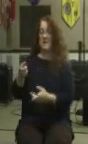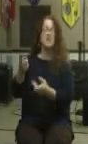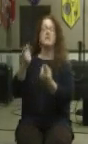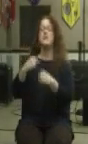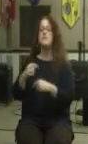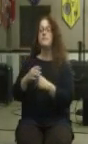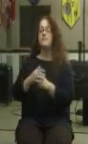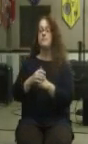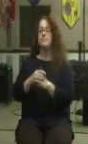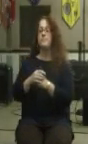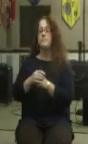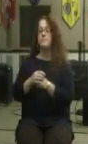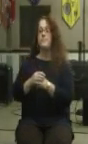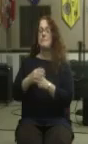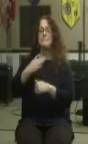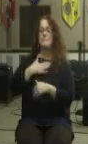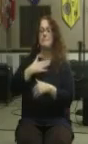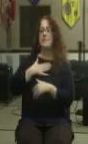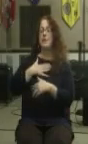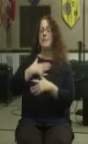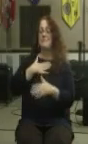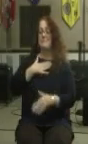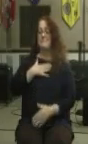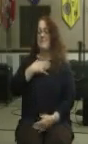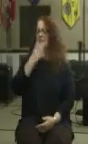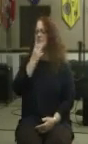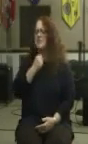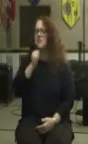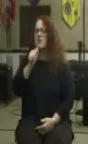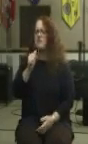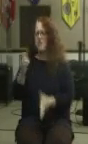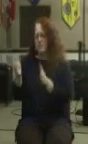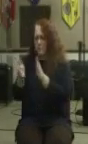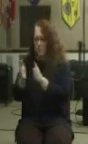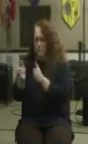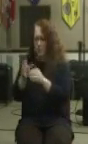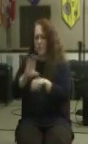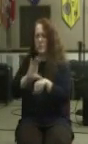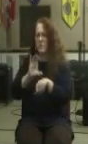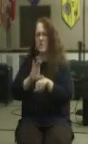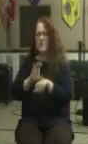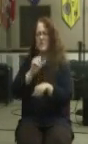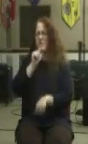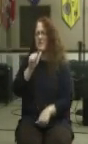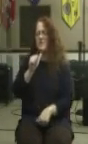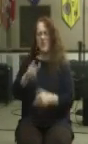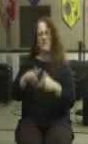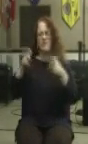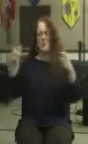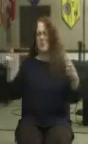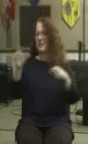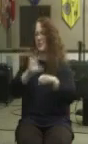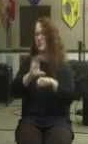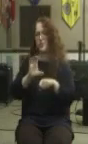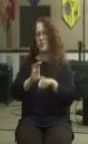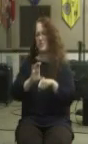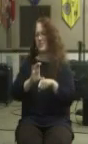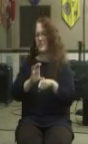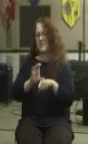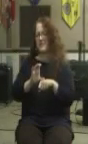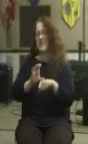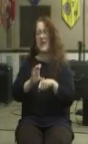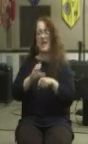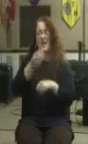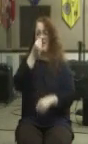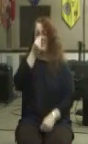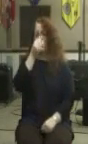That we can come. See, my desire is not for a little church. It's not for a big